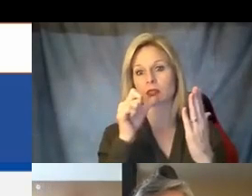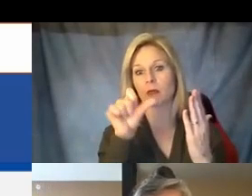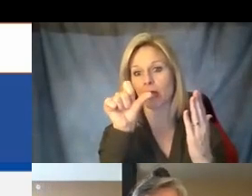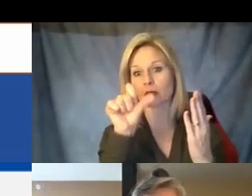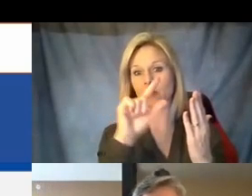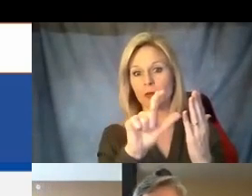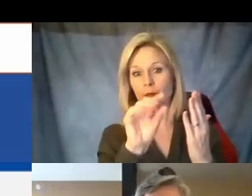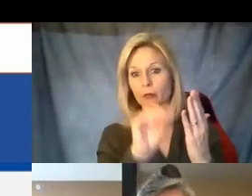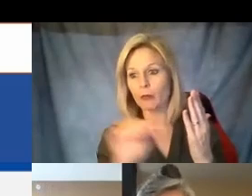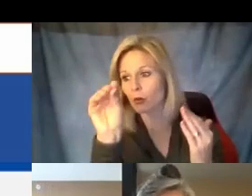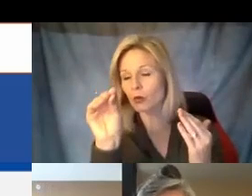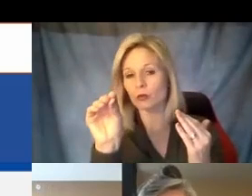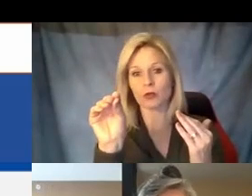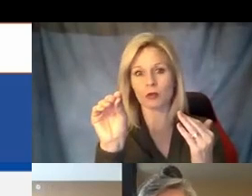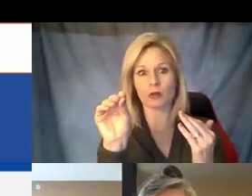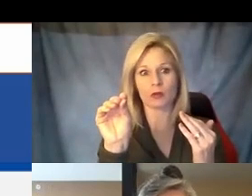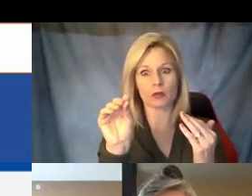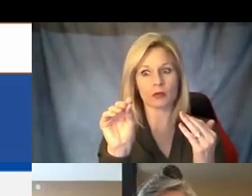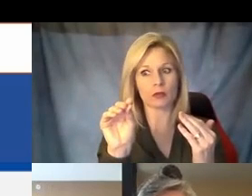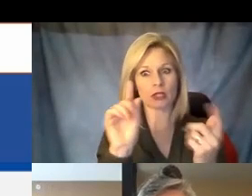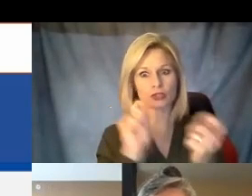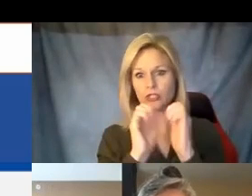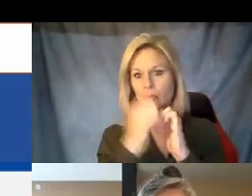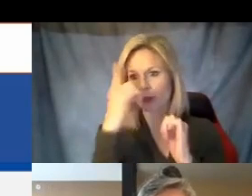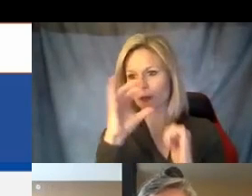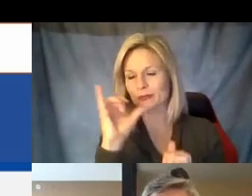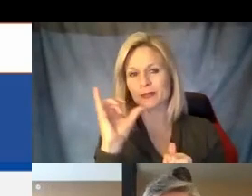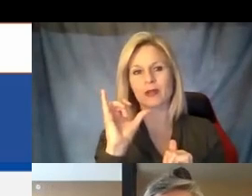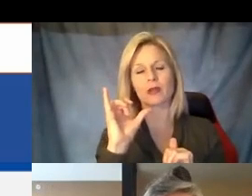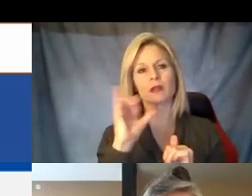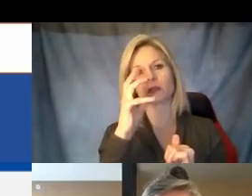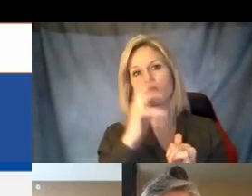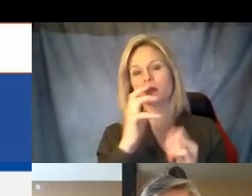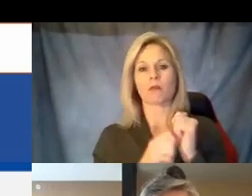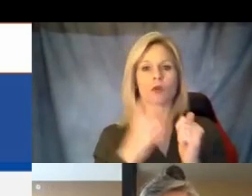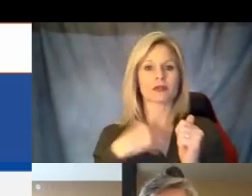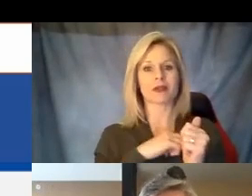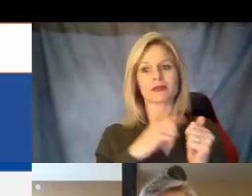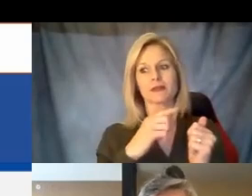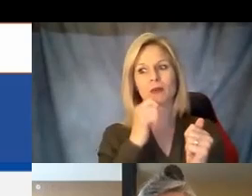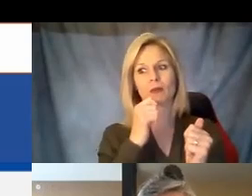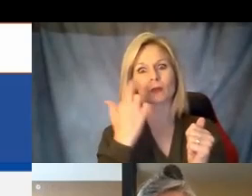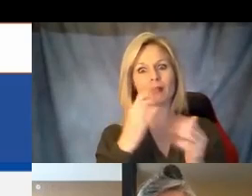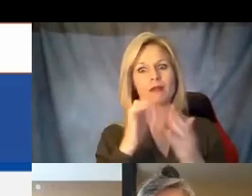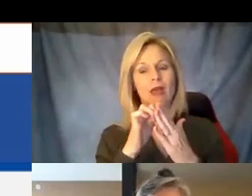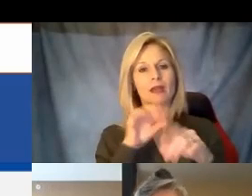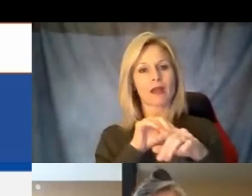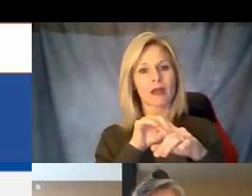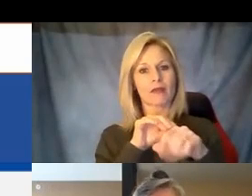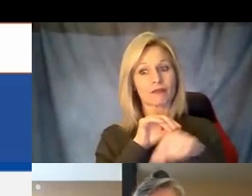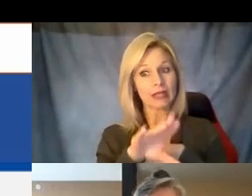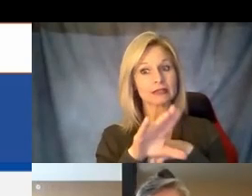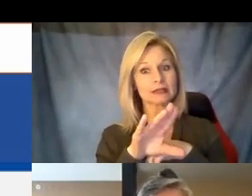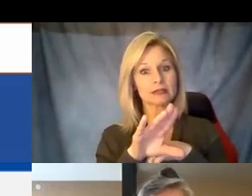looks. Sadly, they're still not working with us enough to understand that affects accessibility for a lot of people.